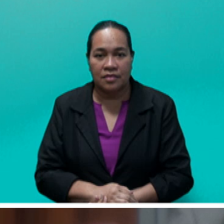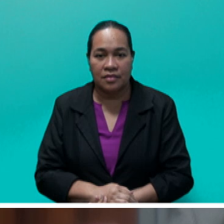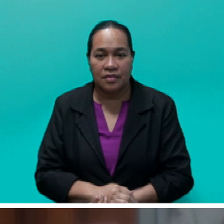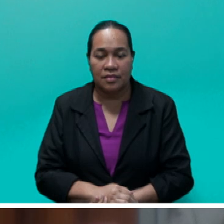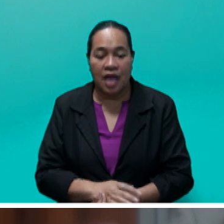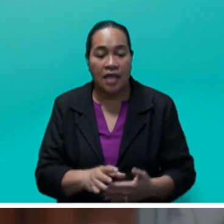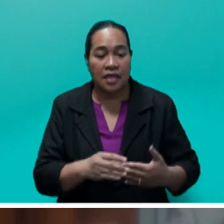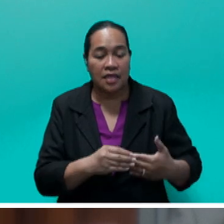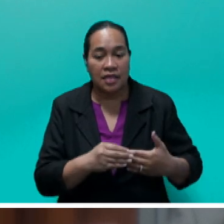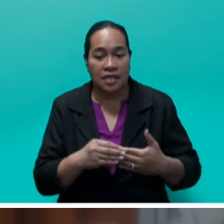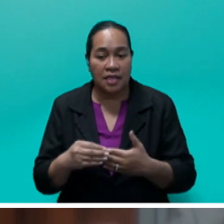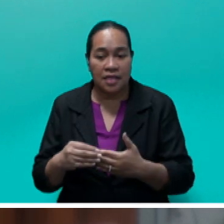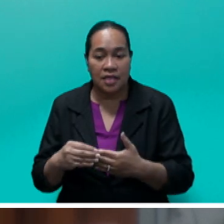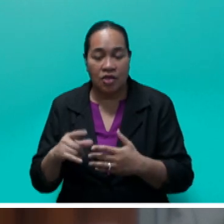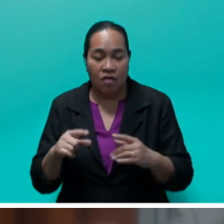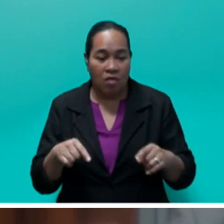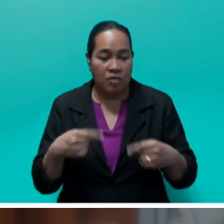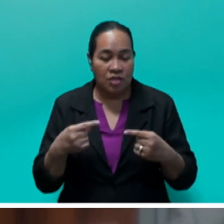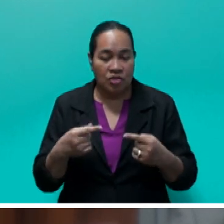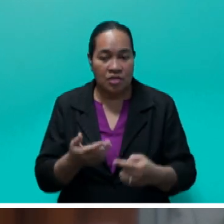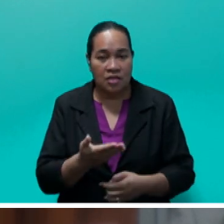Honorable Leader of Opposition,